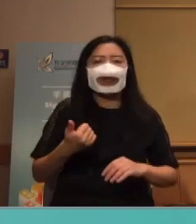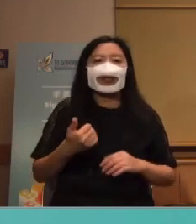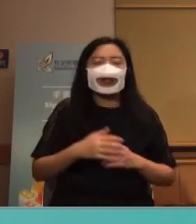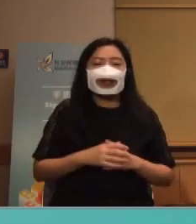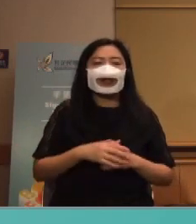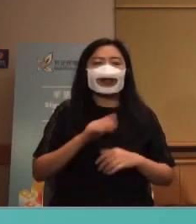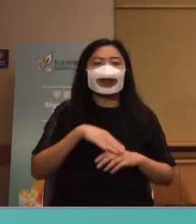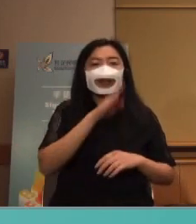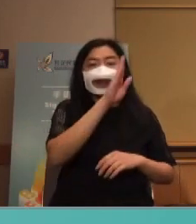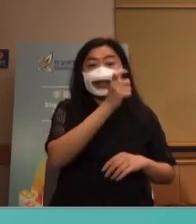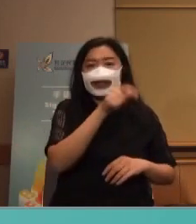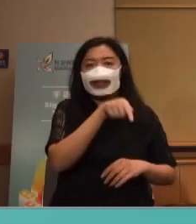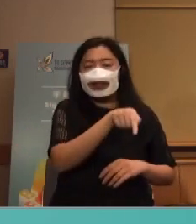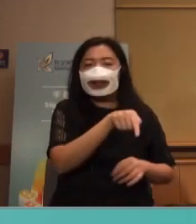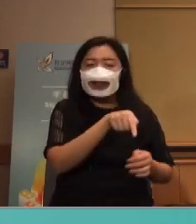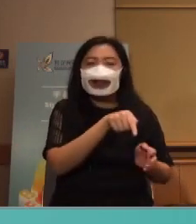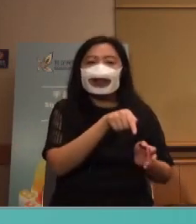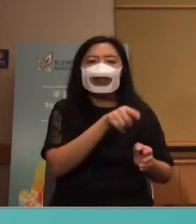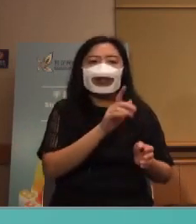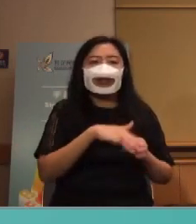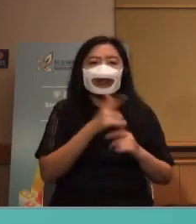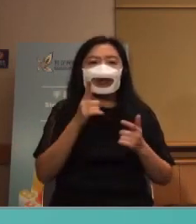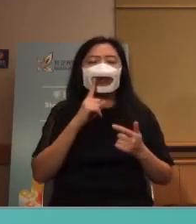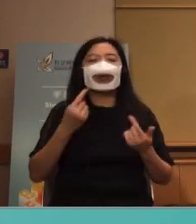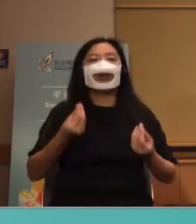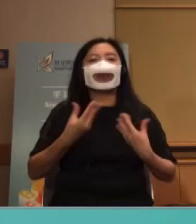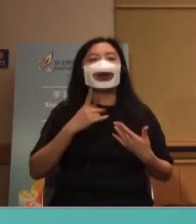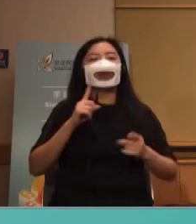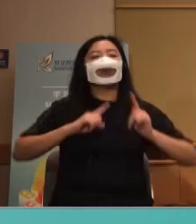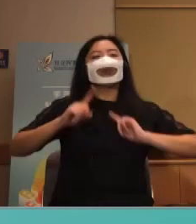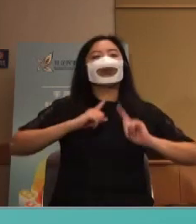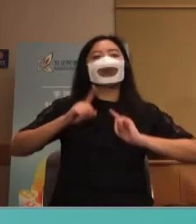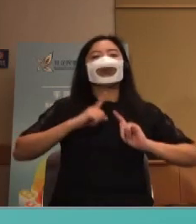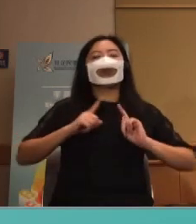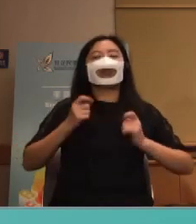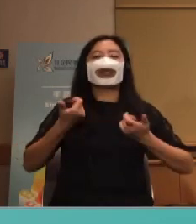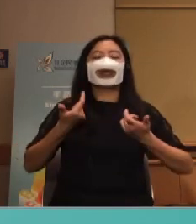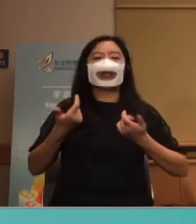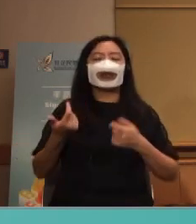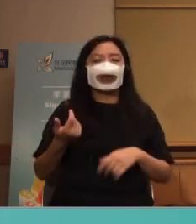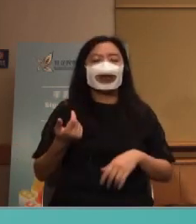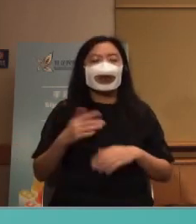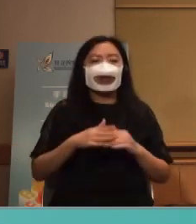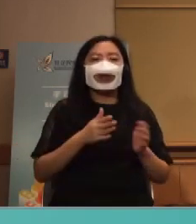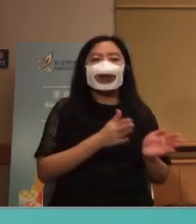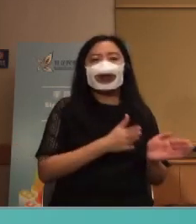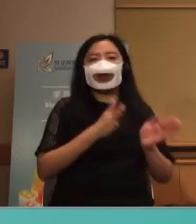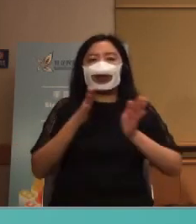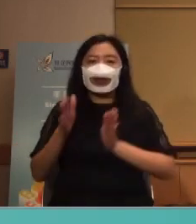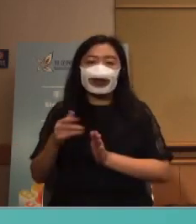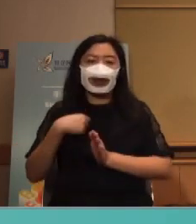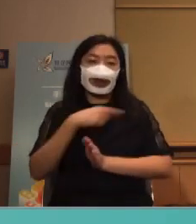freedom from a financial perspective. And from a VC myself, from a